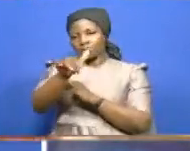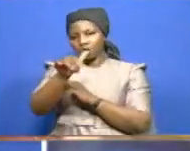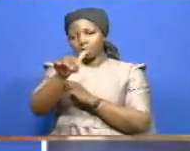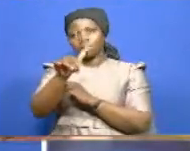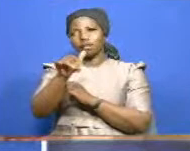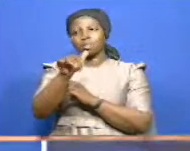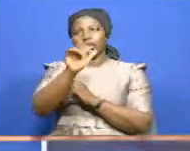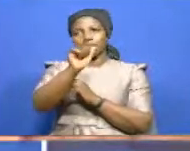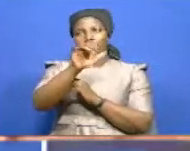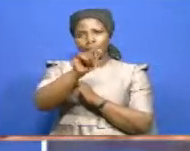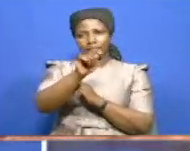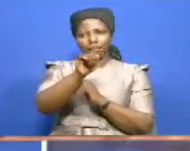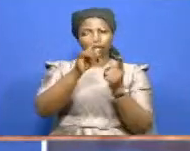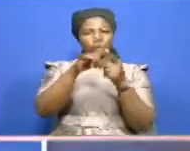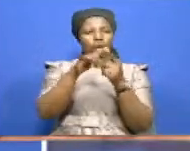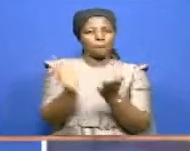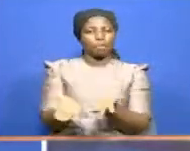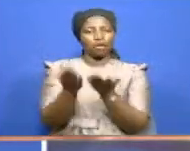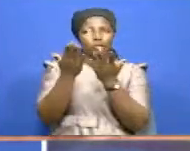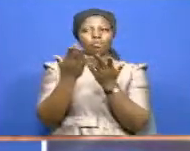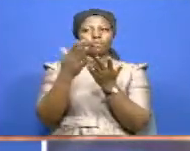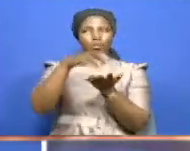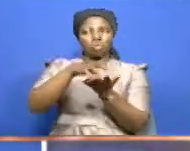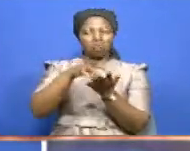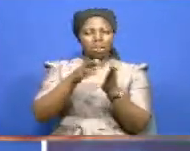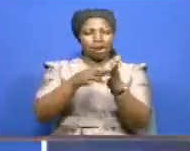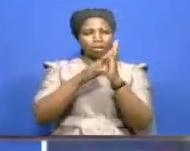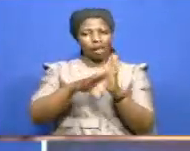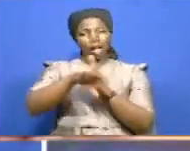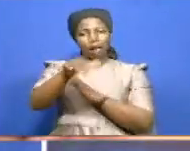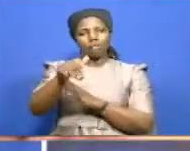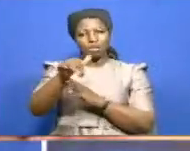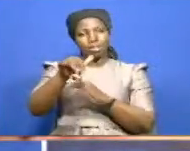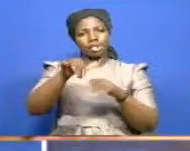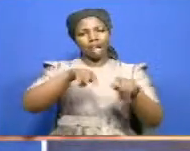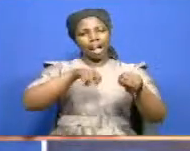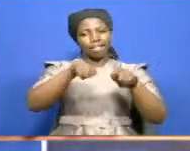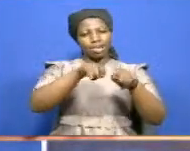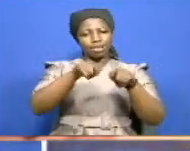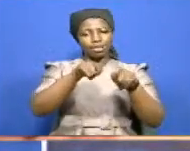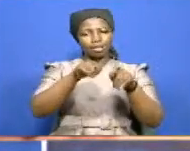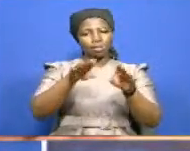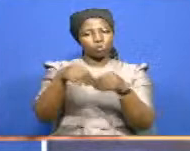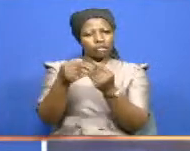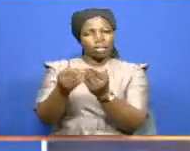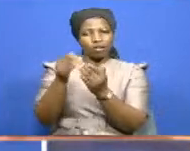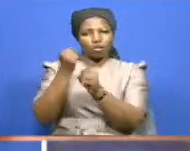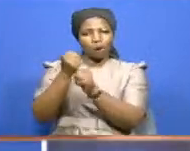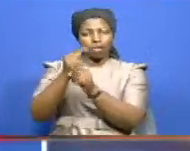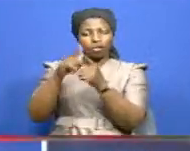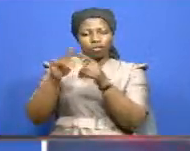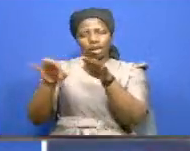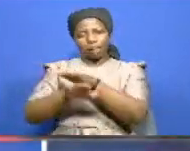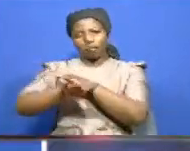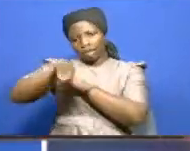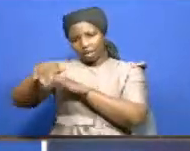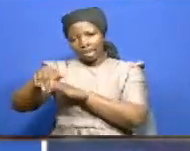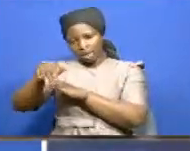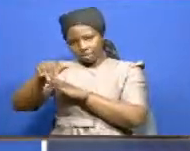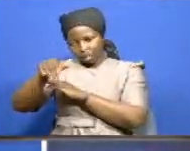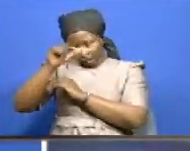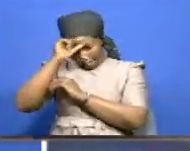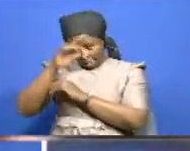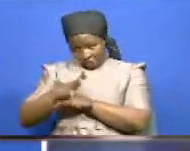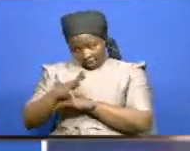include a provision requiring county governors to designate to their deputy governors County Executive Committee